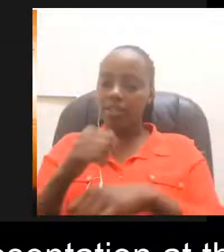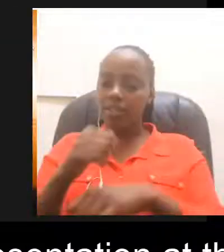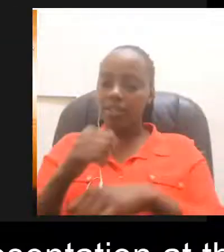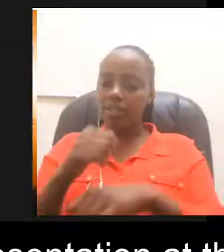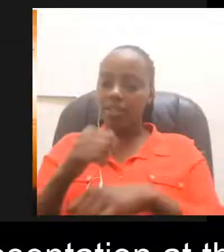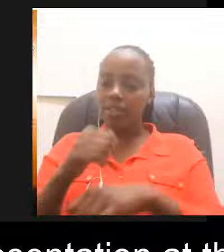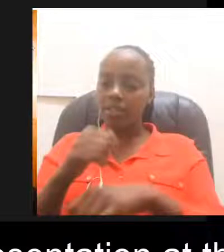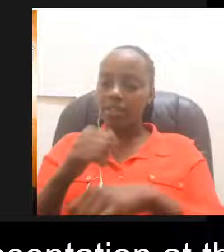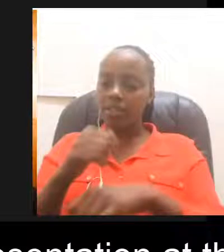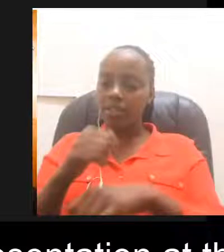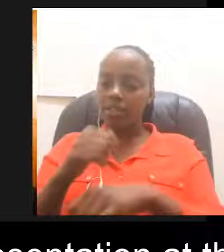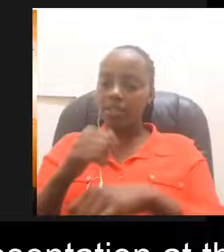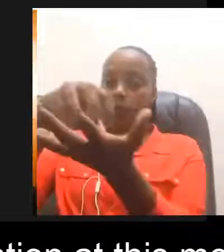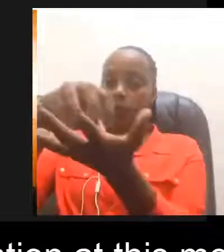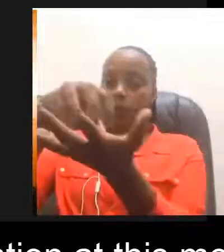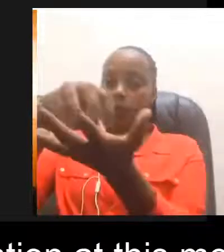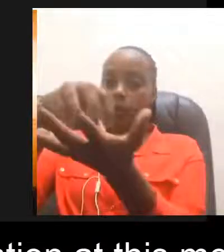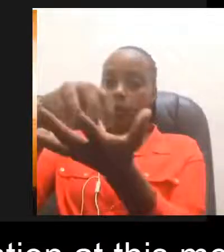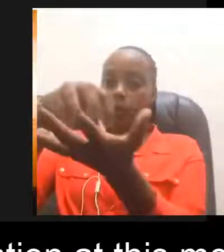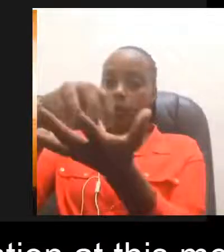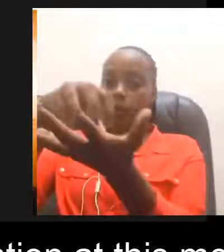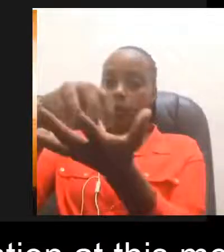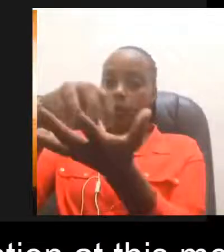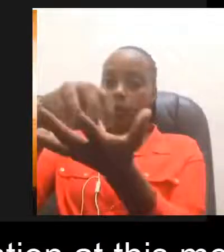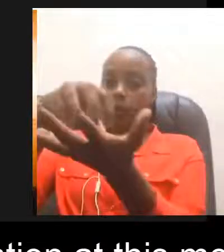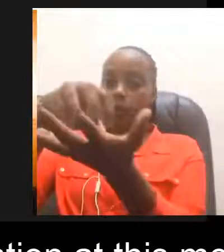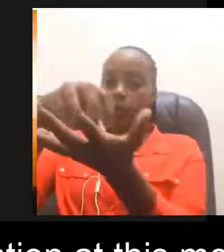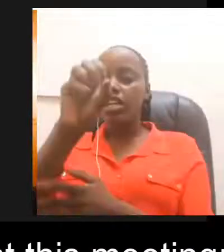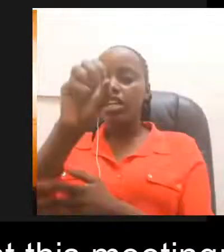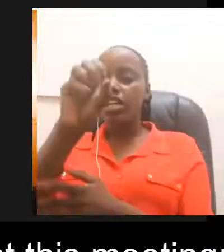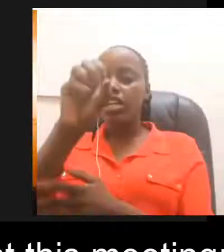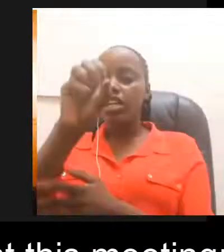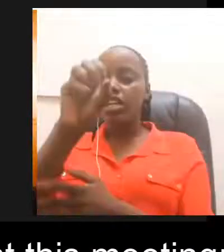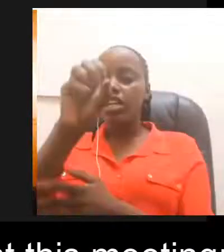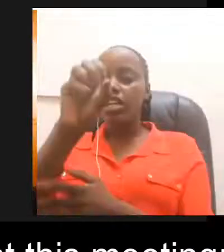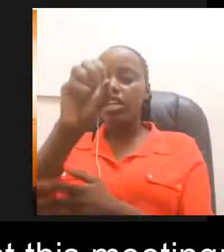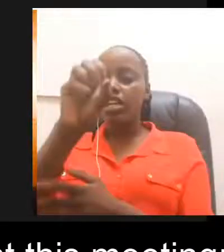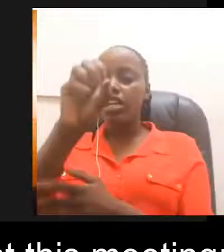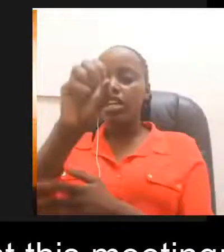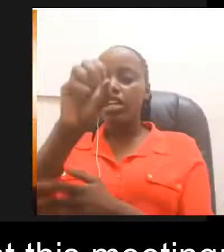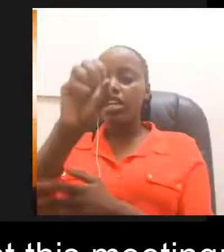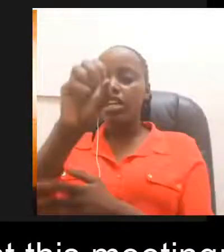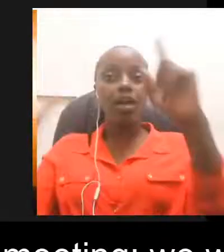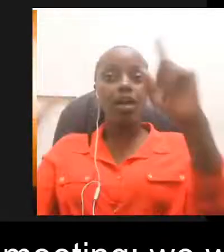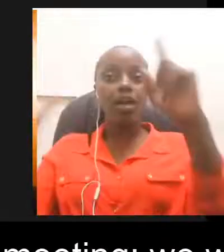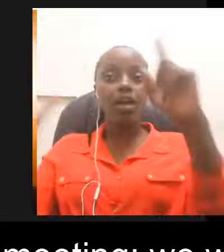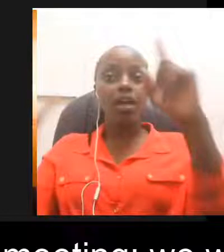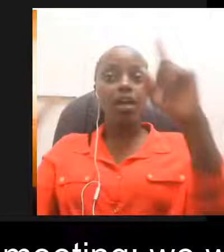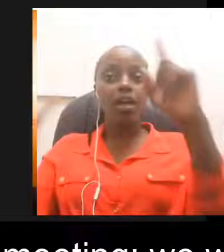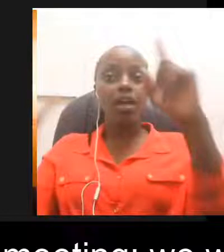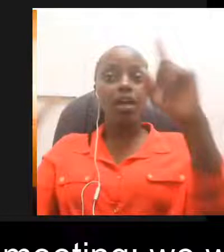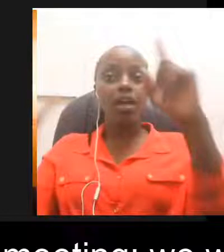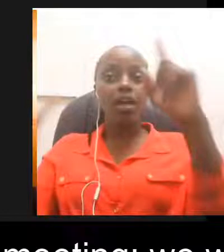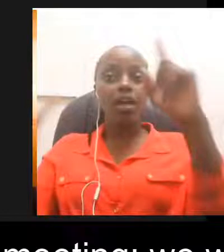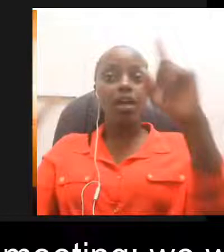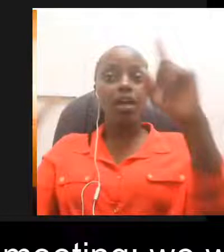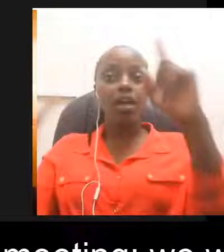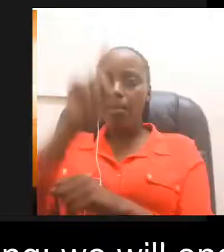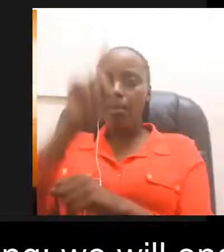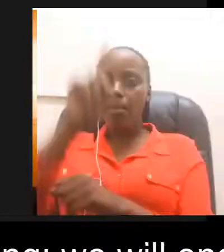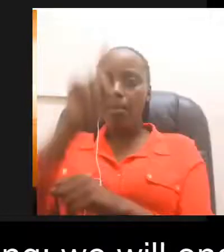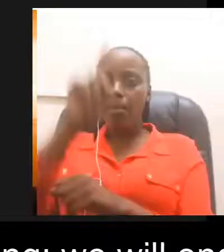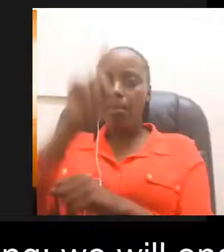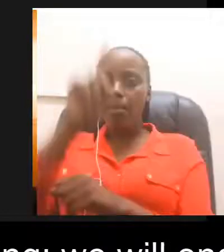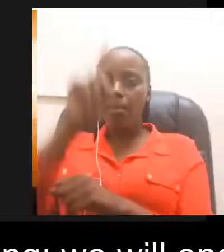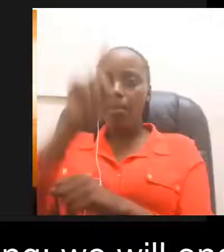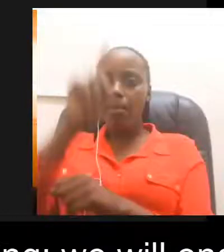context does not result in the eroding of CSO space that has been achieved so far. And to do this, we have to look at the relevance of